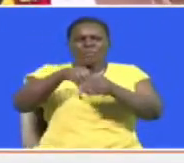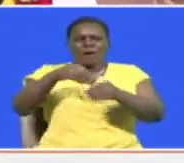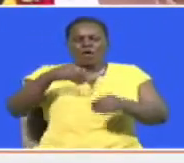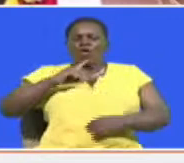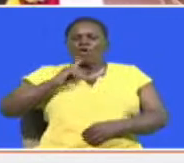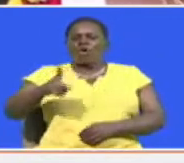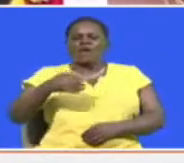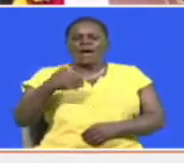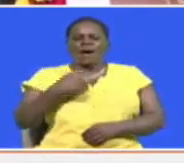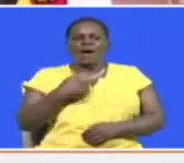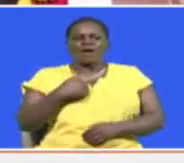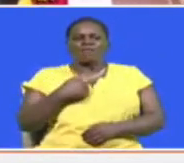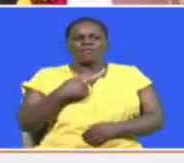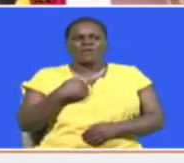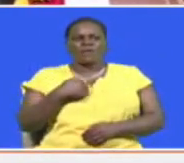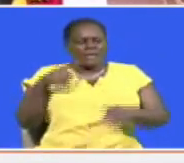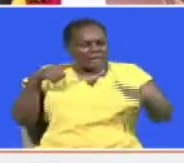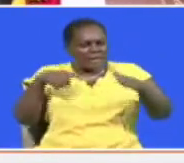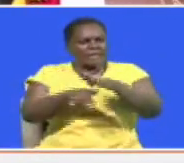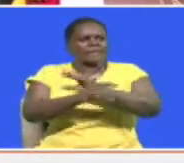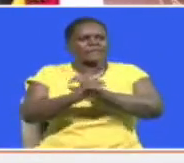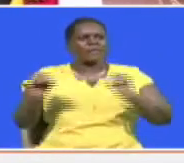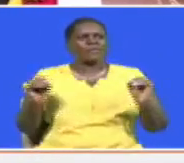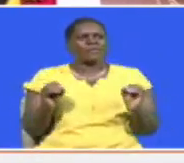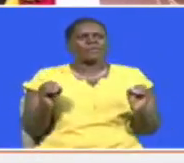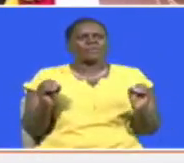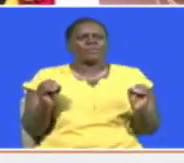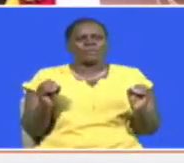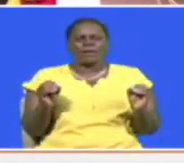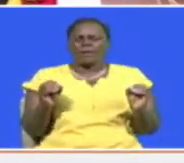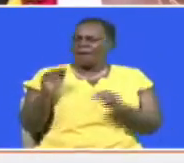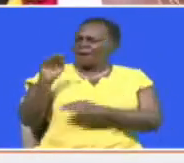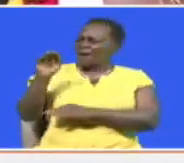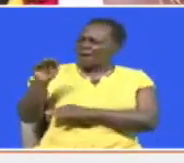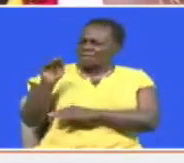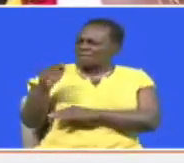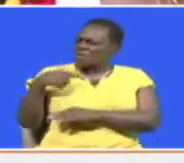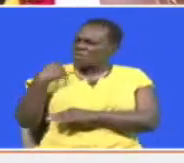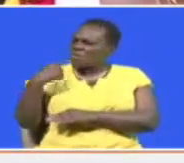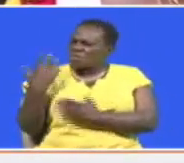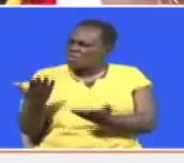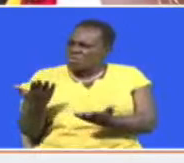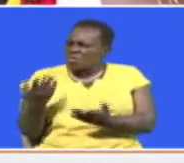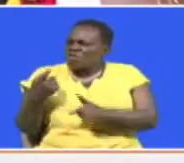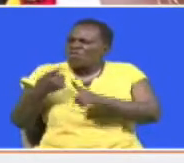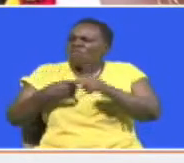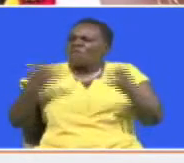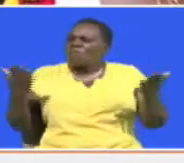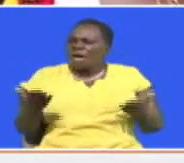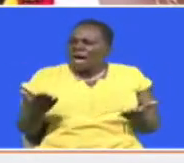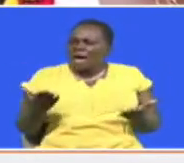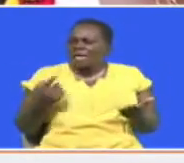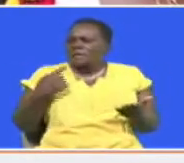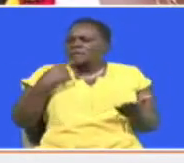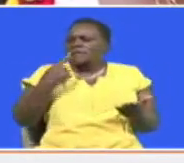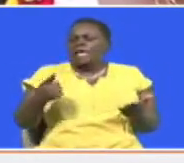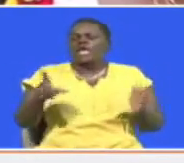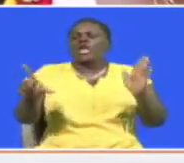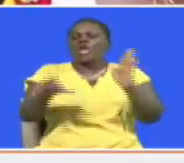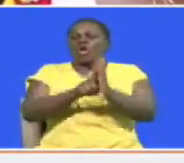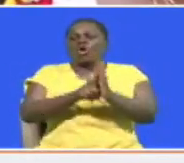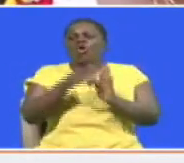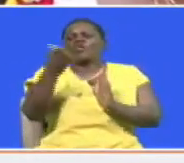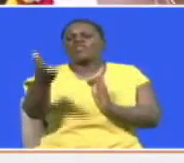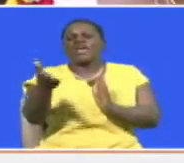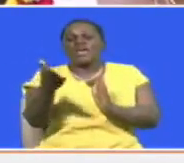amri, tusiingie. Nikamuuliza, sheria gani hiyo? Anasema kuna sheria ambayo